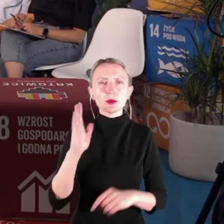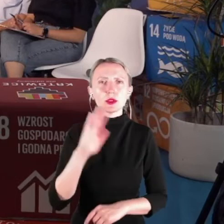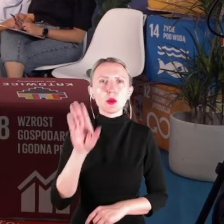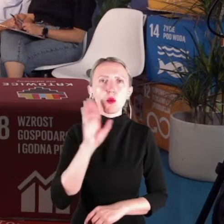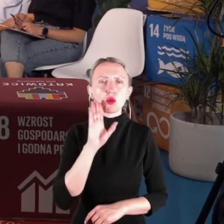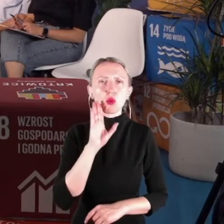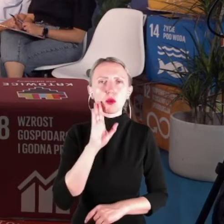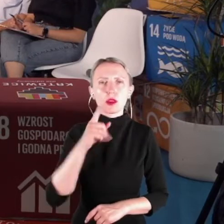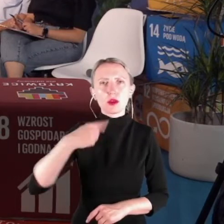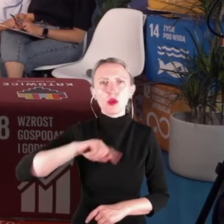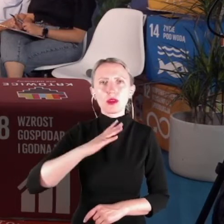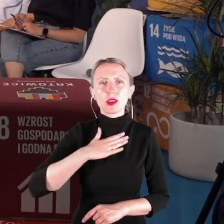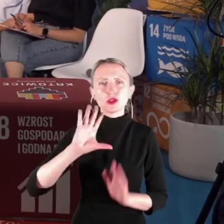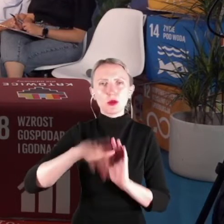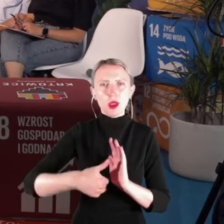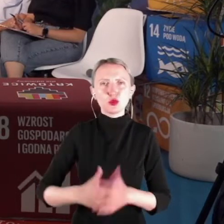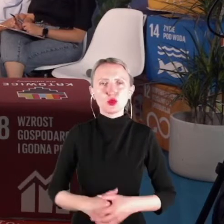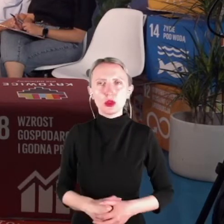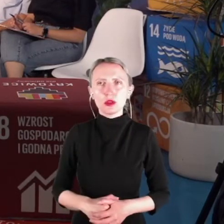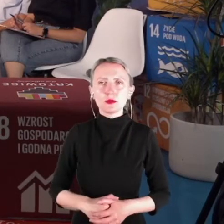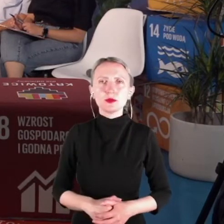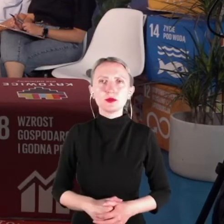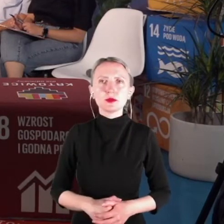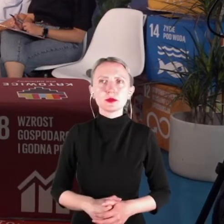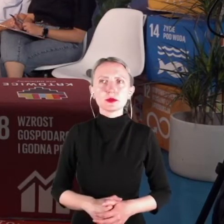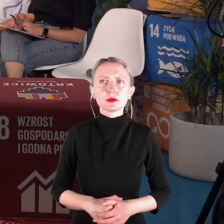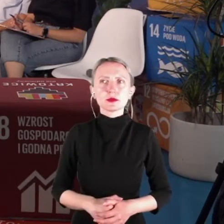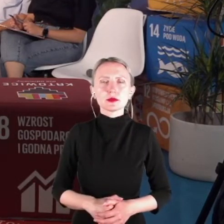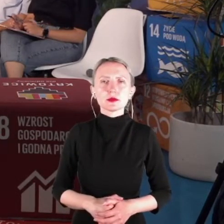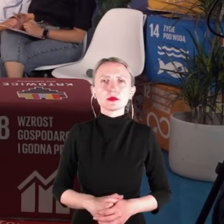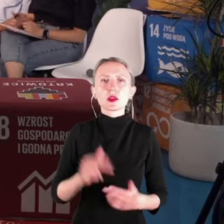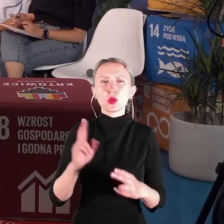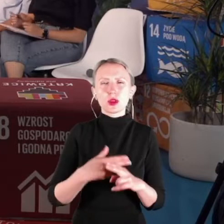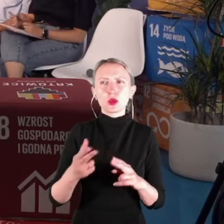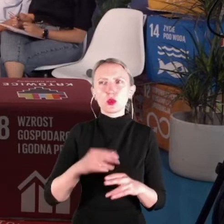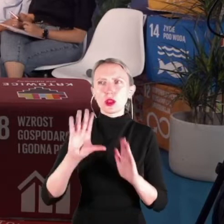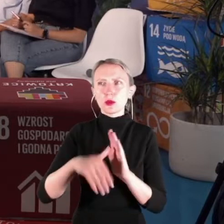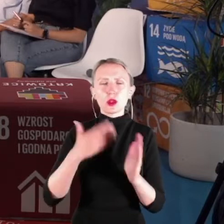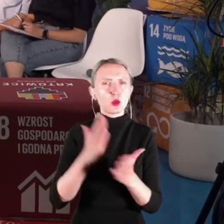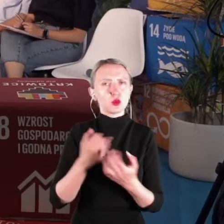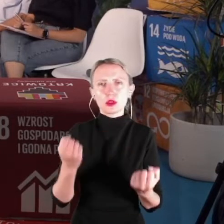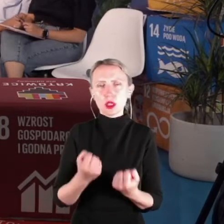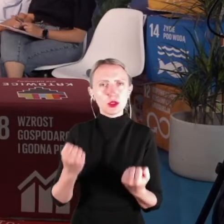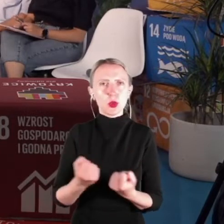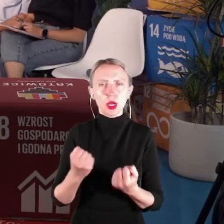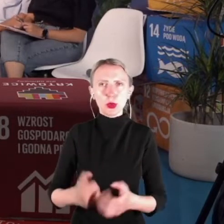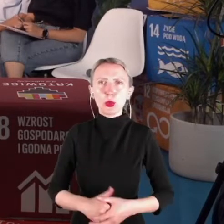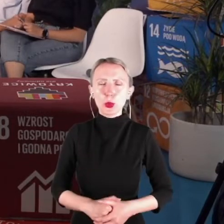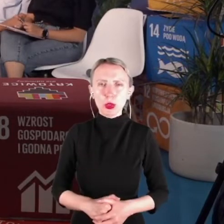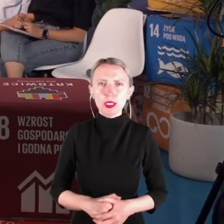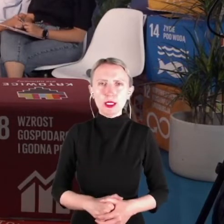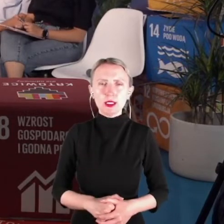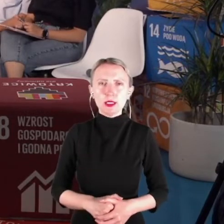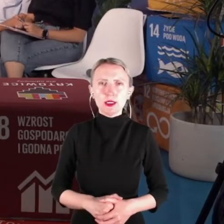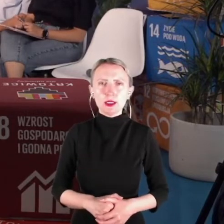not anymore operated, and something needs to be done with this in this kind of post-nuclear condition. What is interesting, like how nuclear is